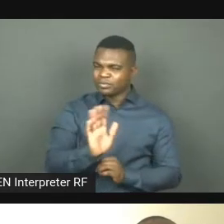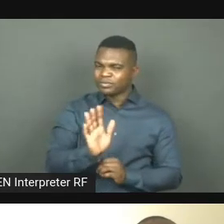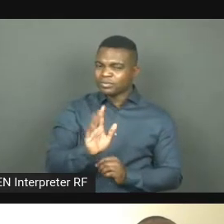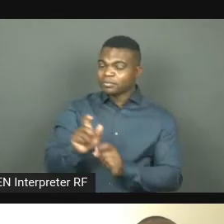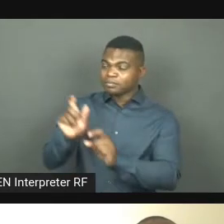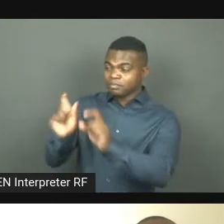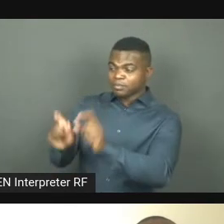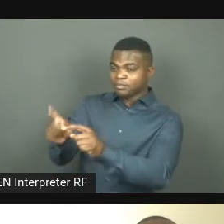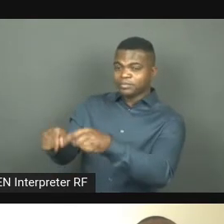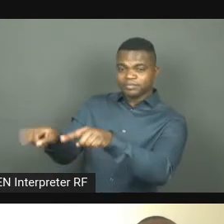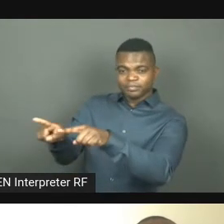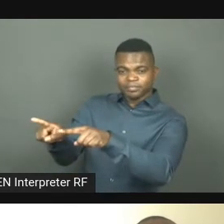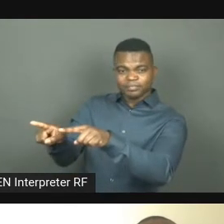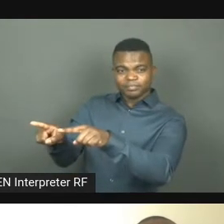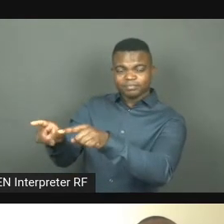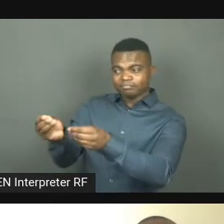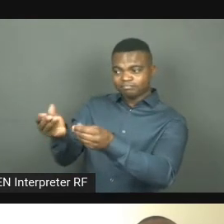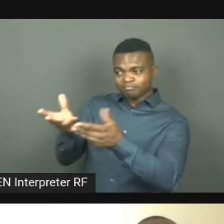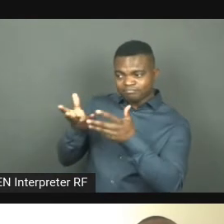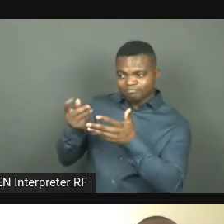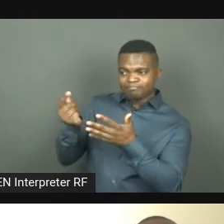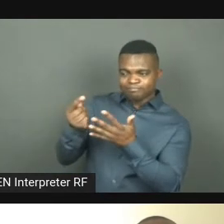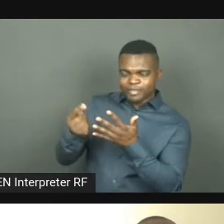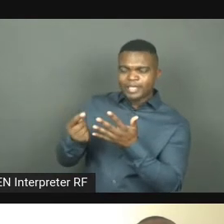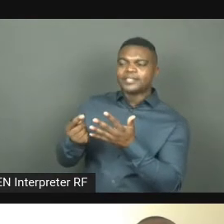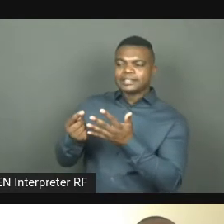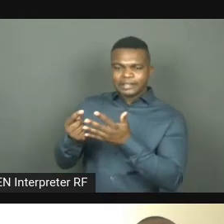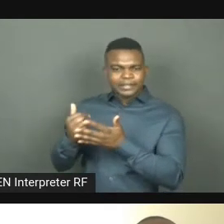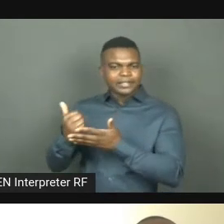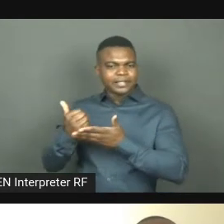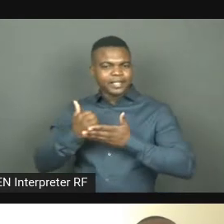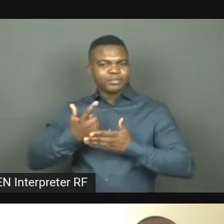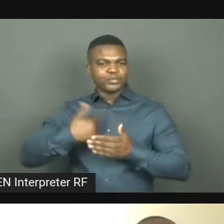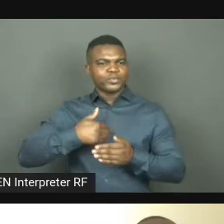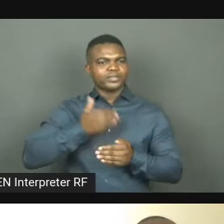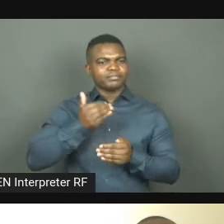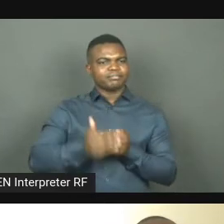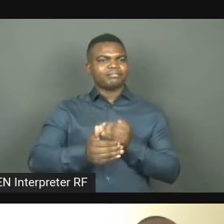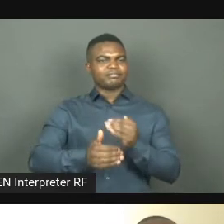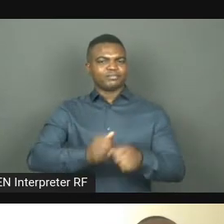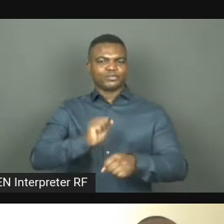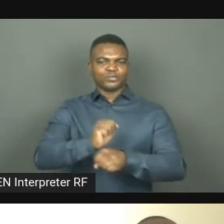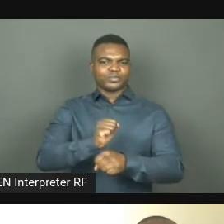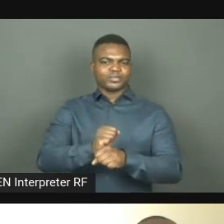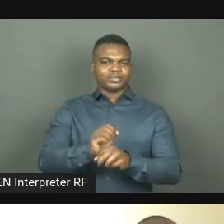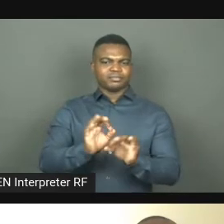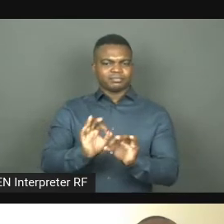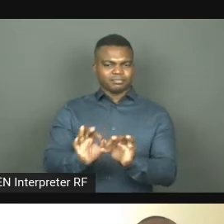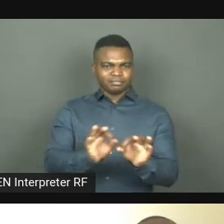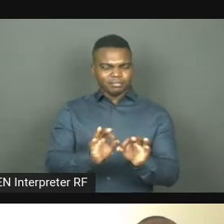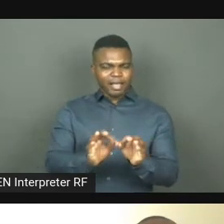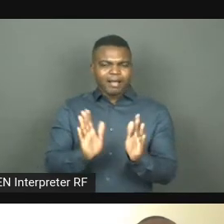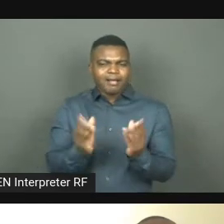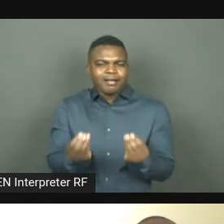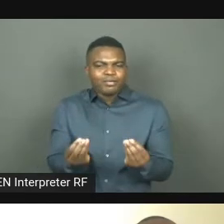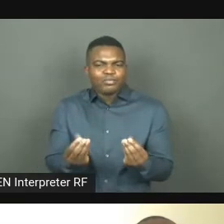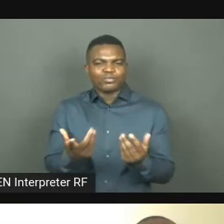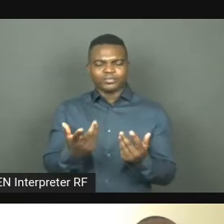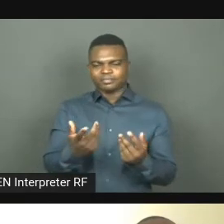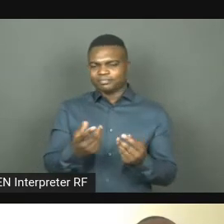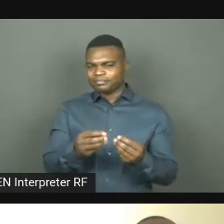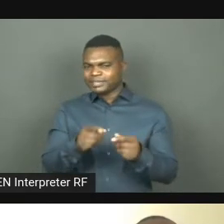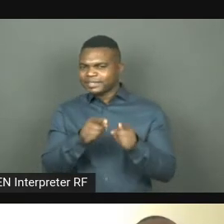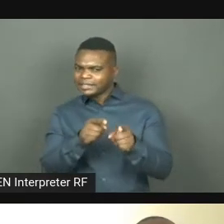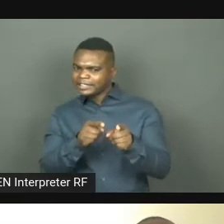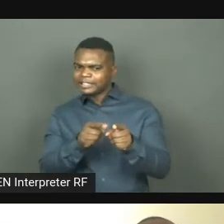seen since the Grand Bargain is that what's probable is that we'll keep doing the same thing that we're doing. We might use some different words to describe it,